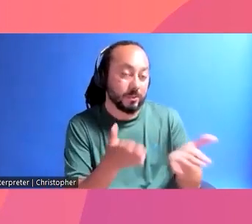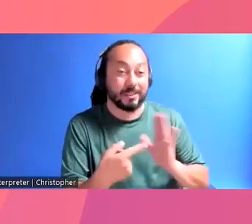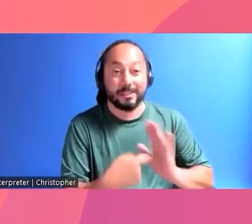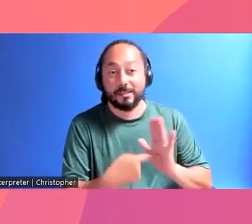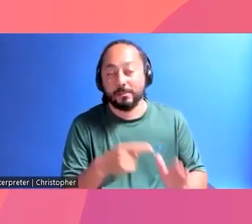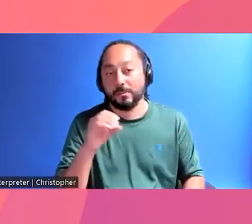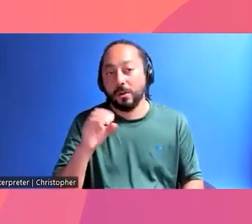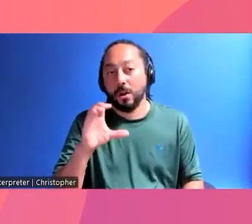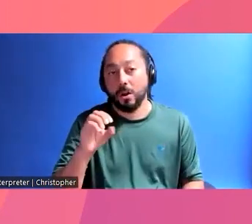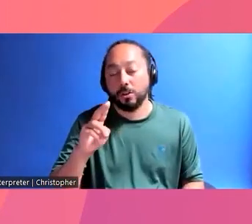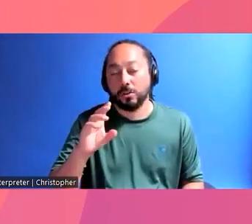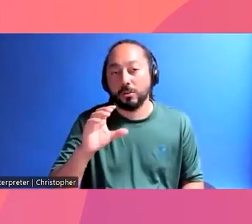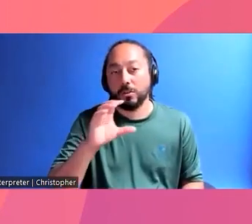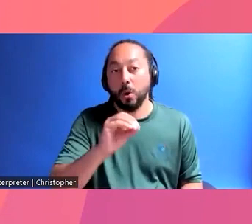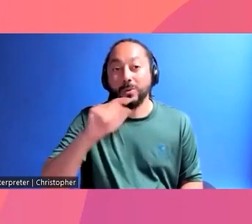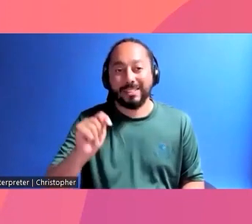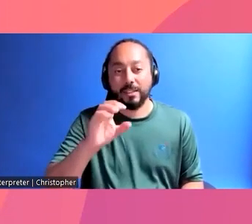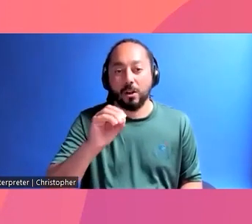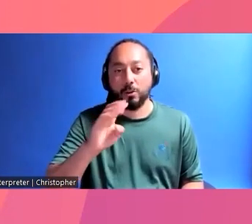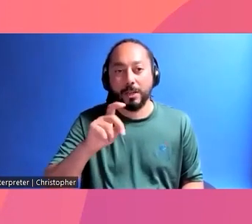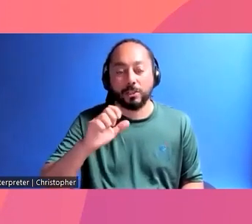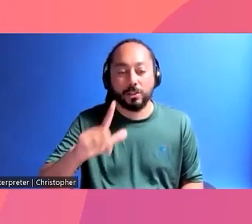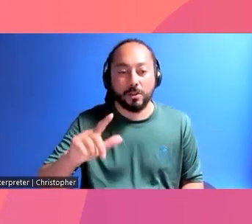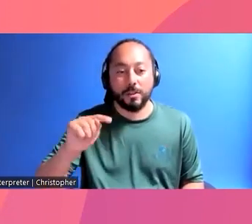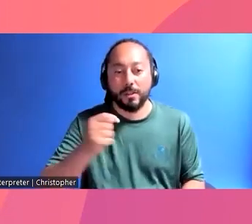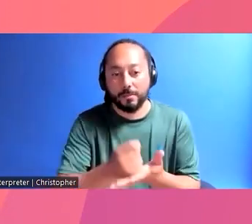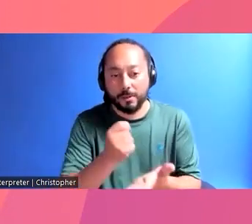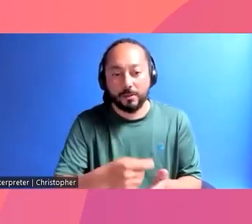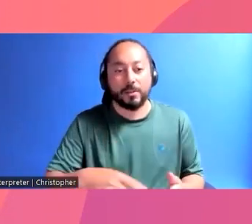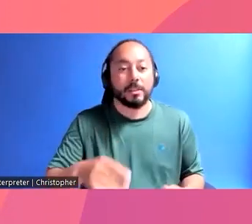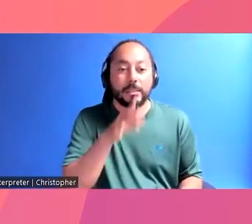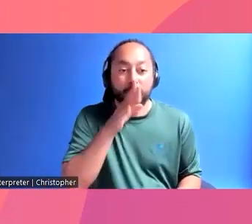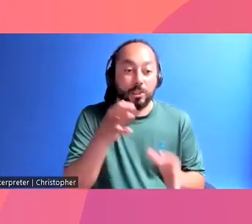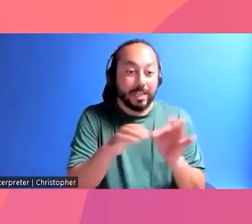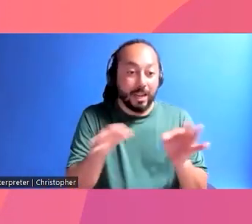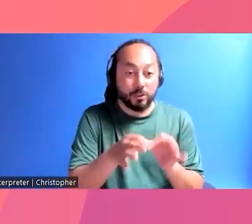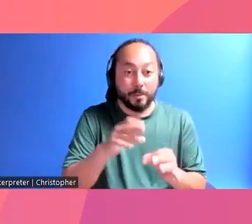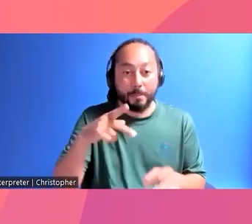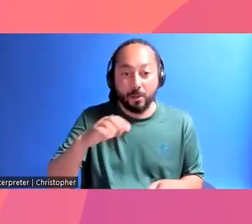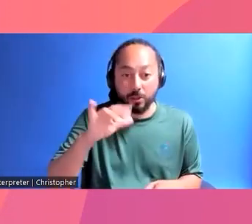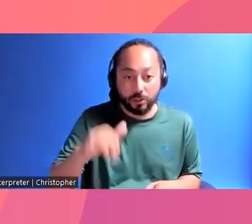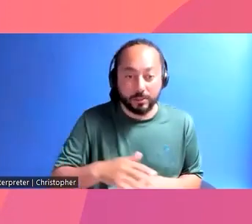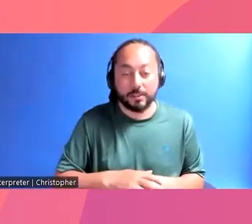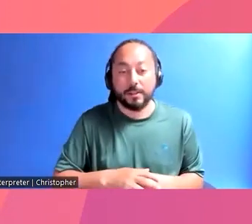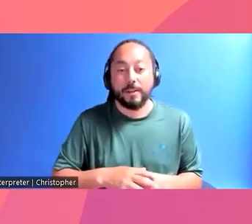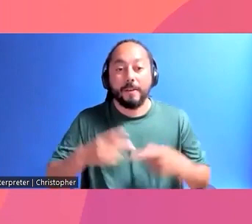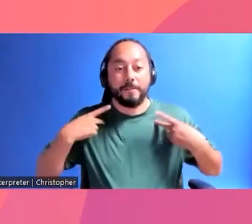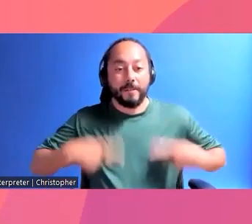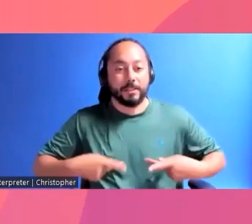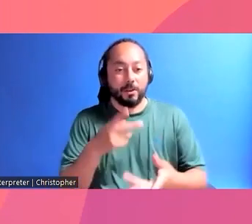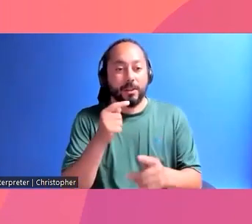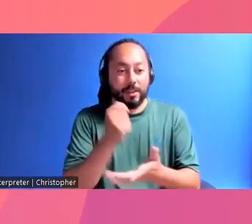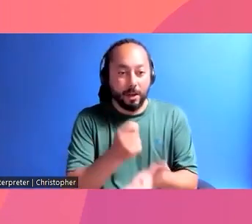occupational therapy, physiotherapy, speech-language pathology, or social work across Canada. And